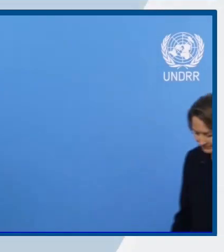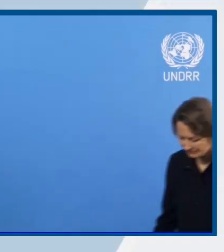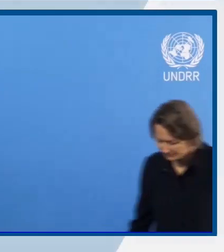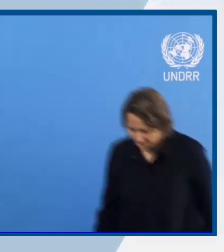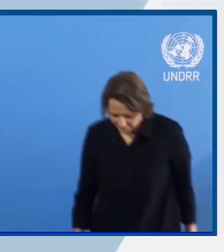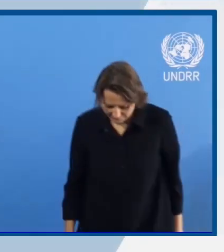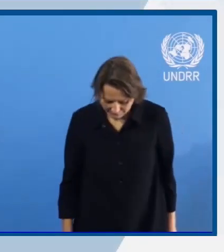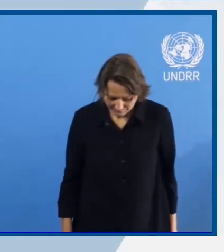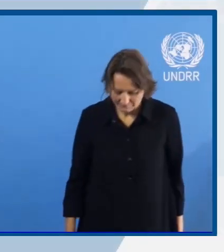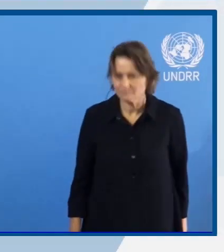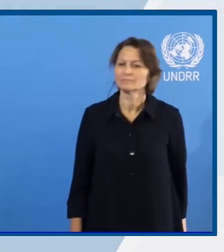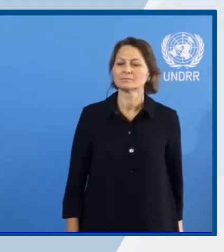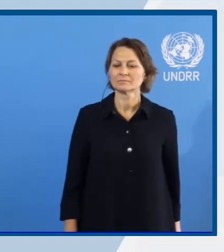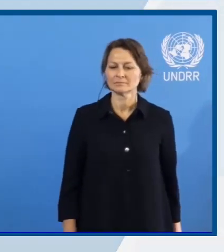And